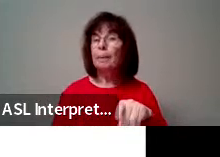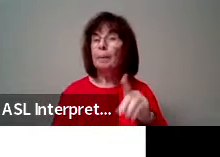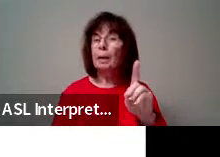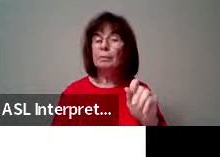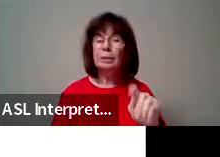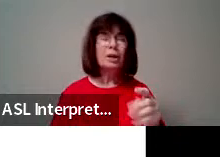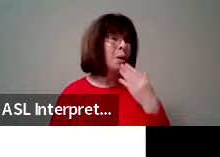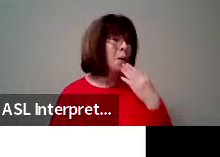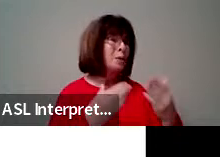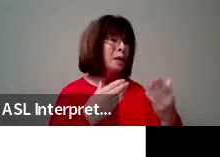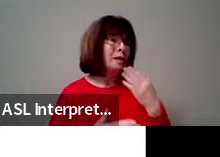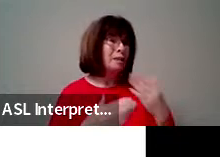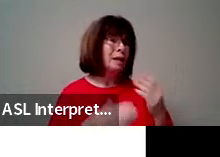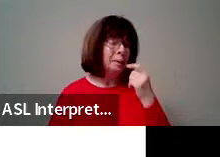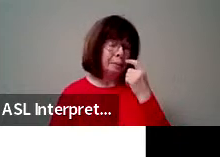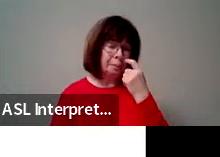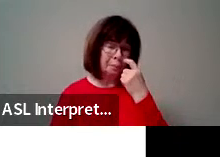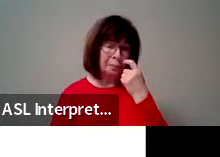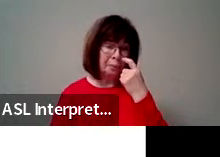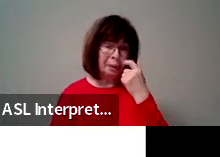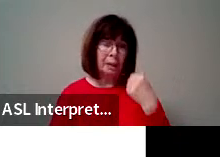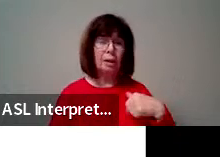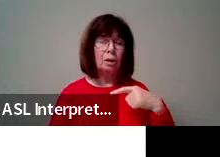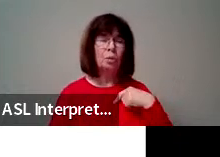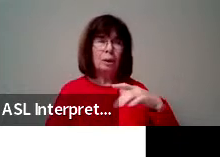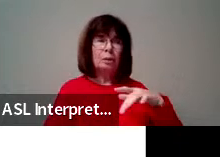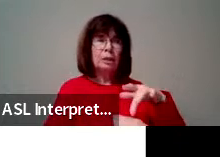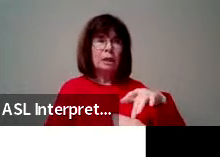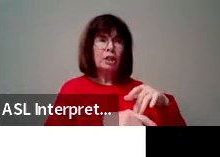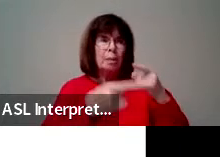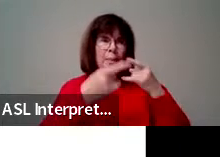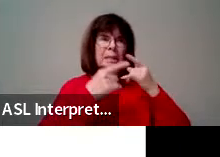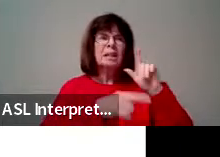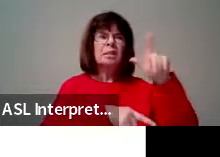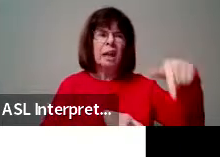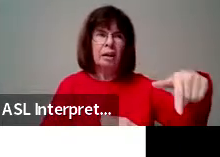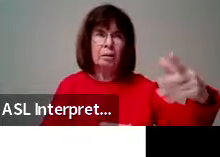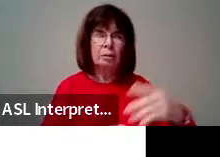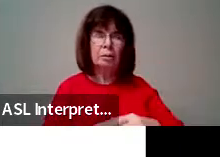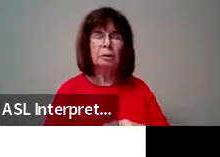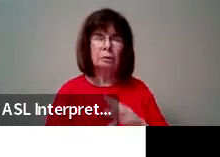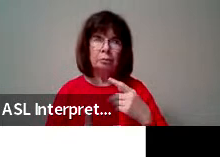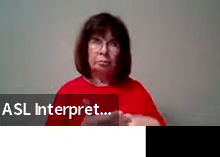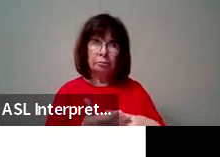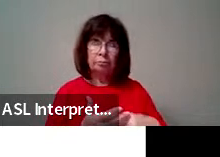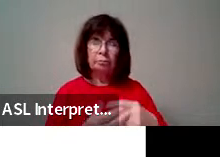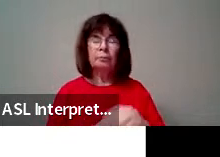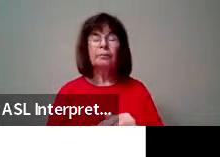Thanks, Director Watkins, and we'll touch on masking later in this presentation.